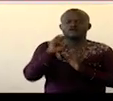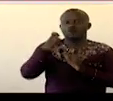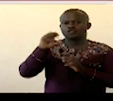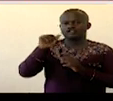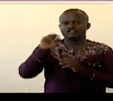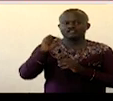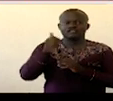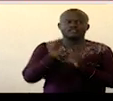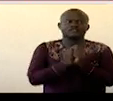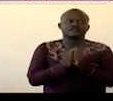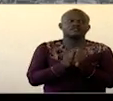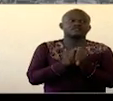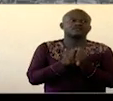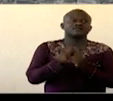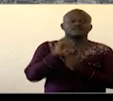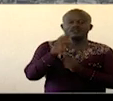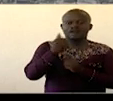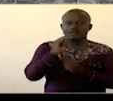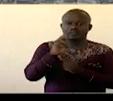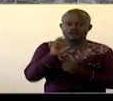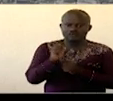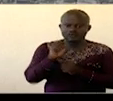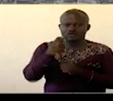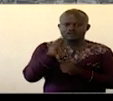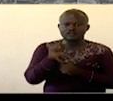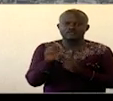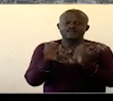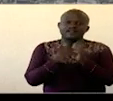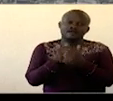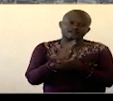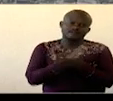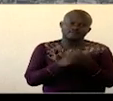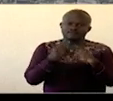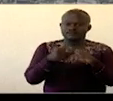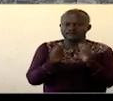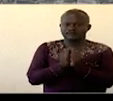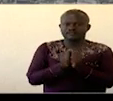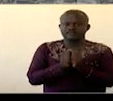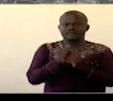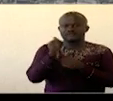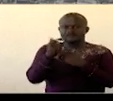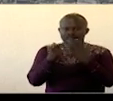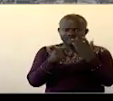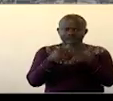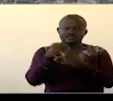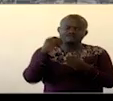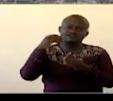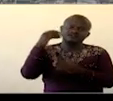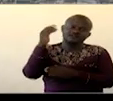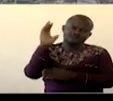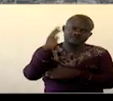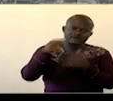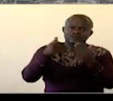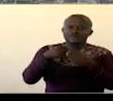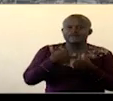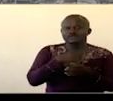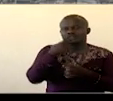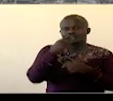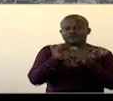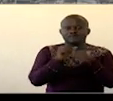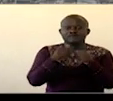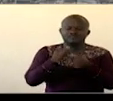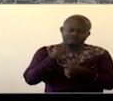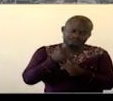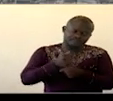oxygen, nitrogen, carbon dioxide, and rare gases. These plants and animals we talk about